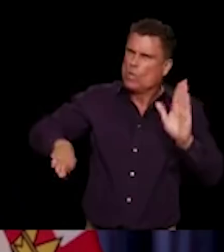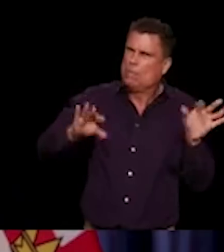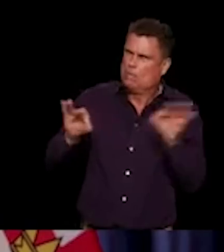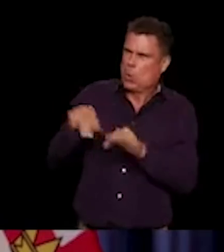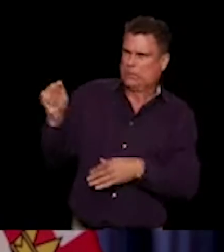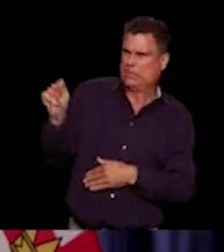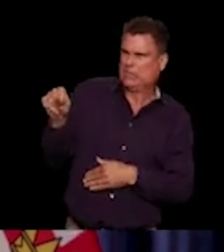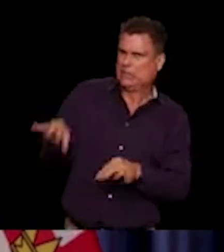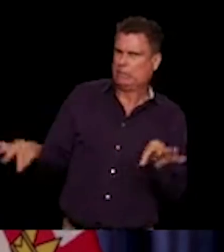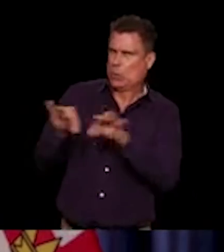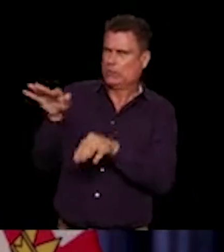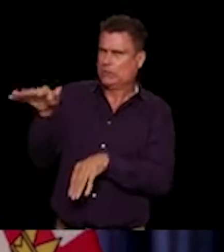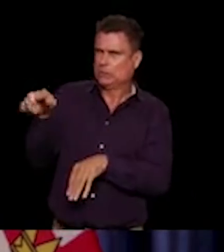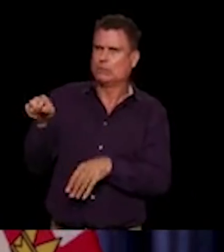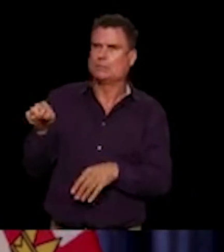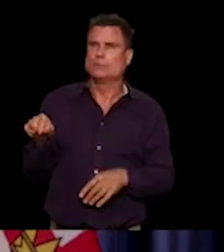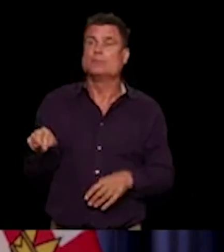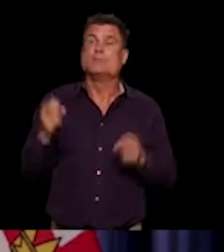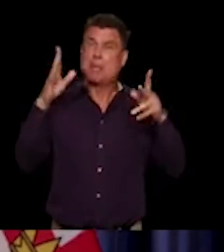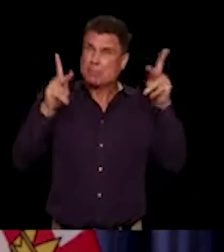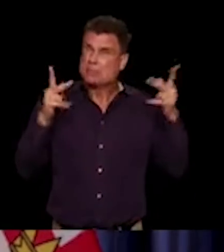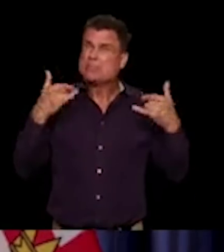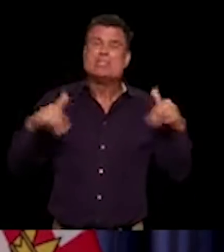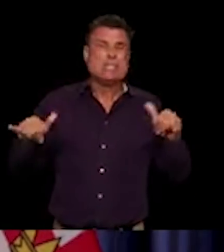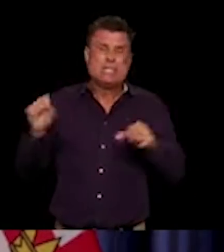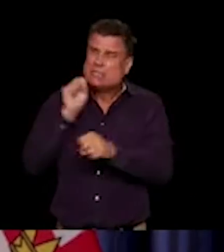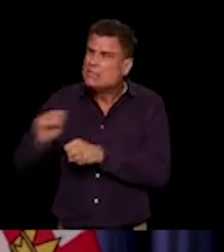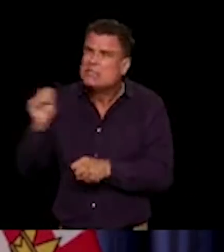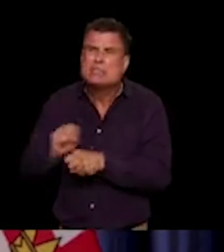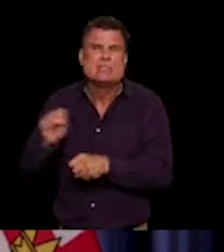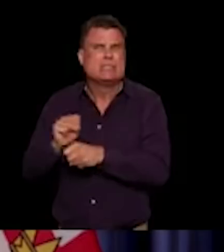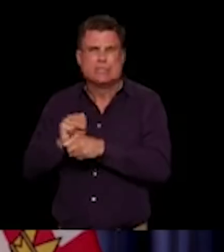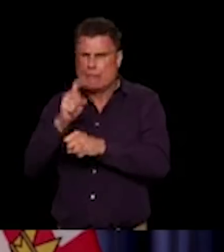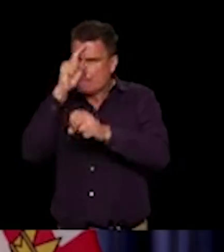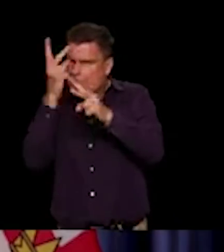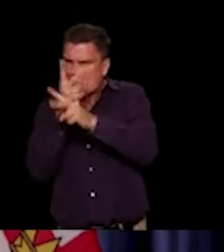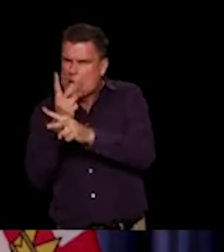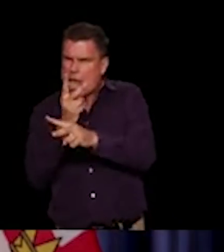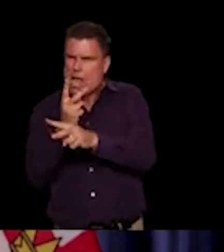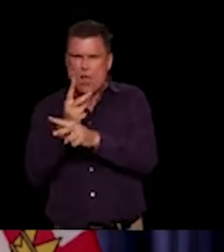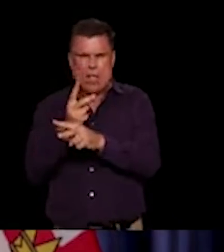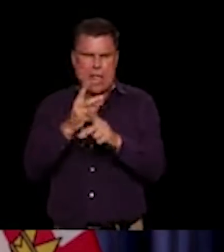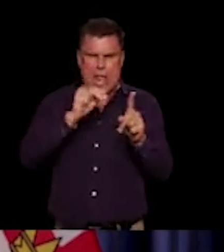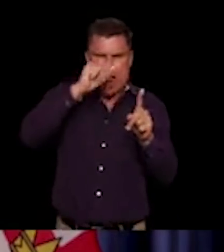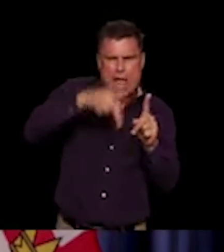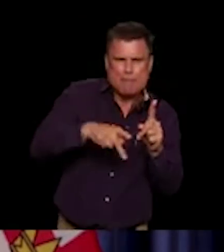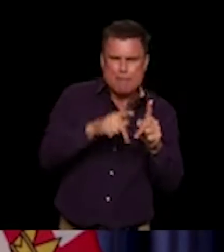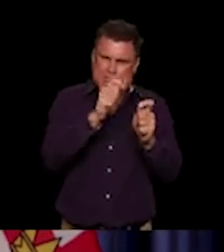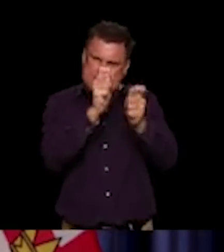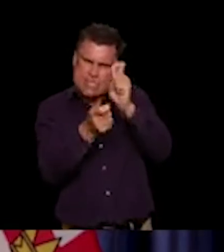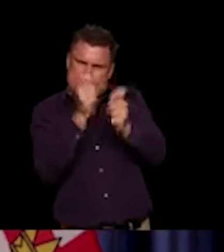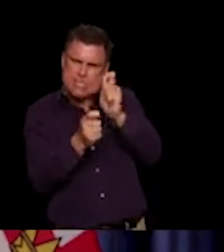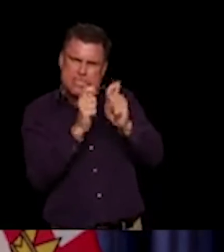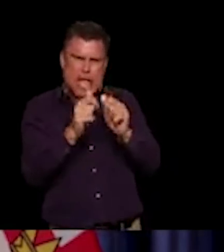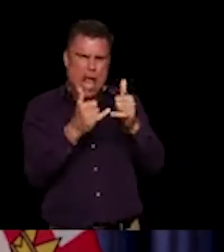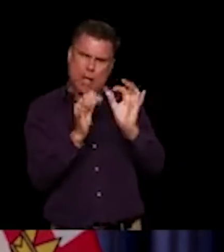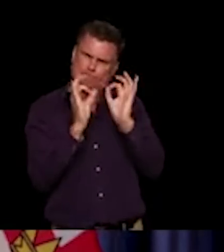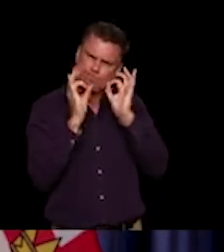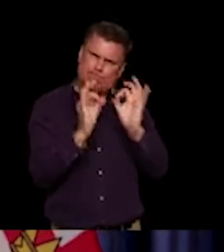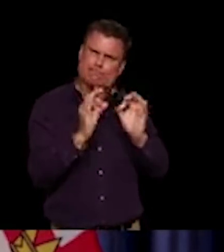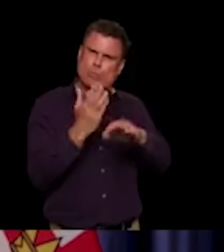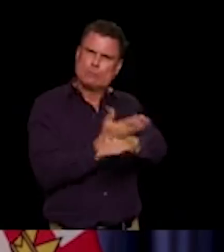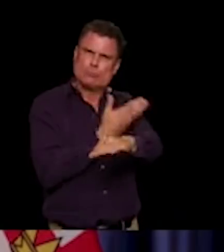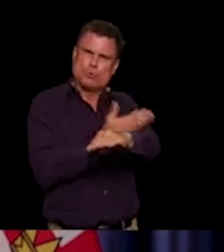and the federal government is working with their partners to make sure that the application can be valuable to us, but it will not replace